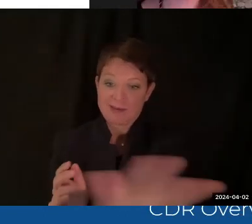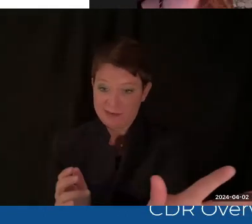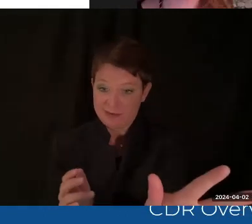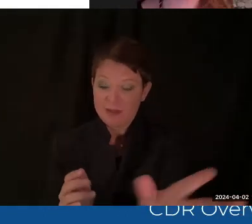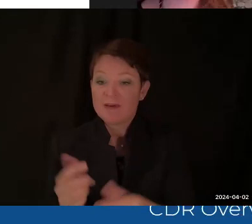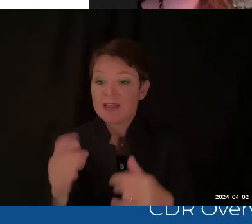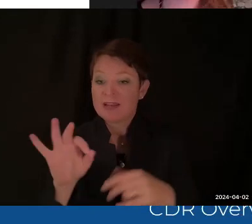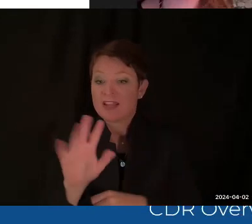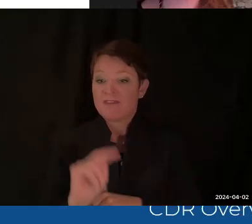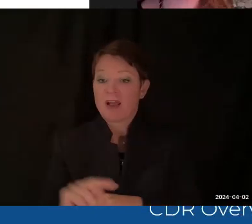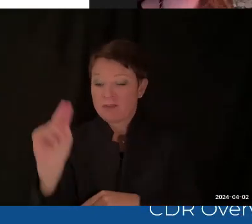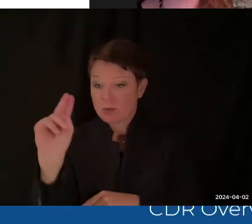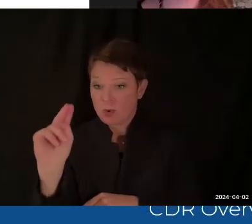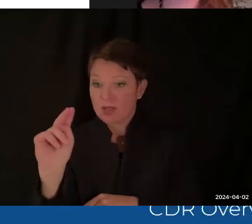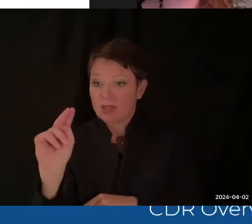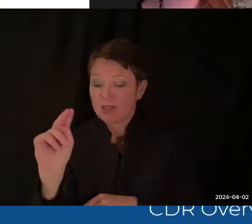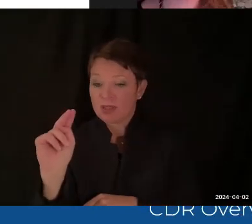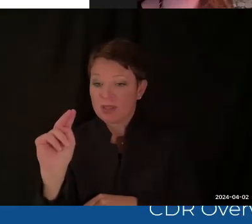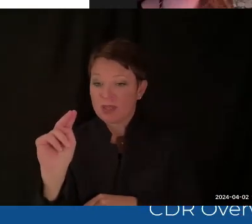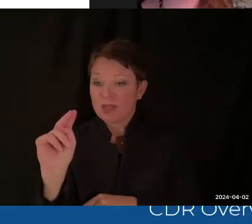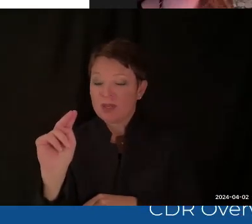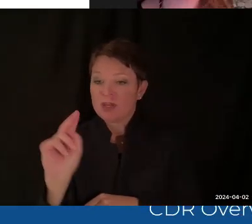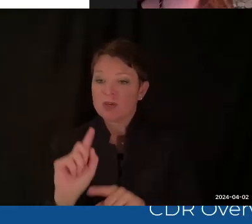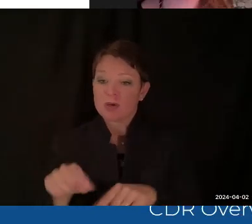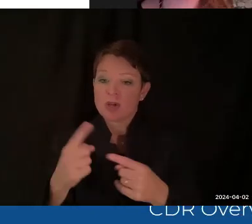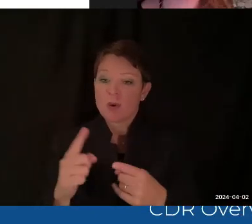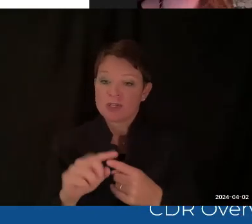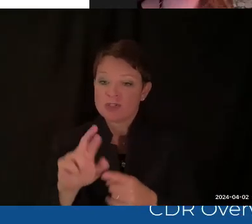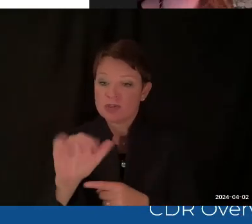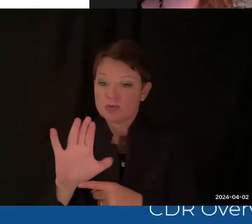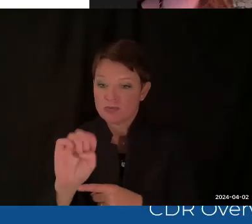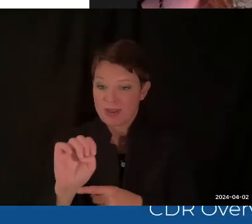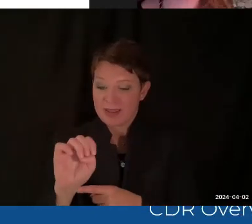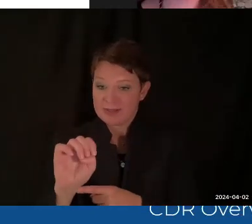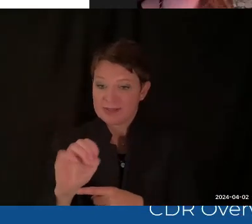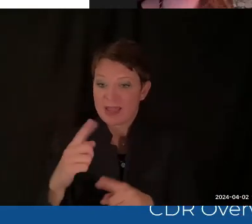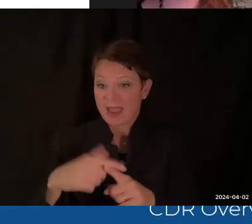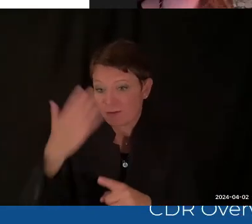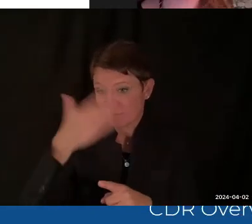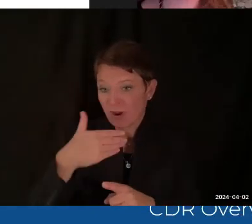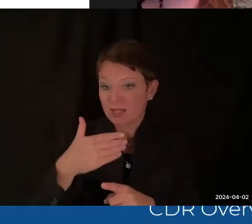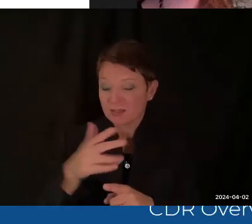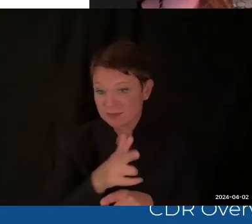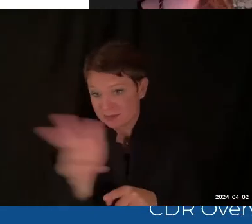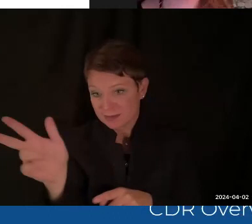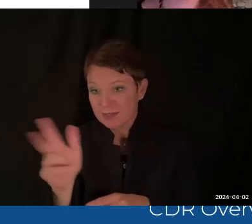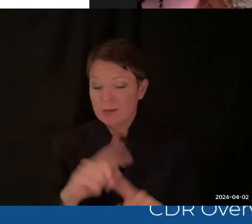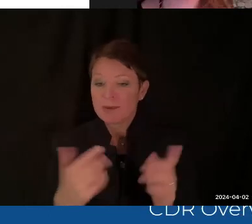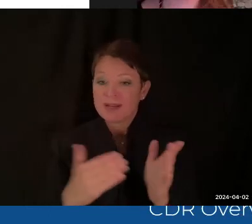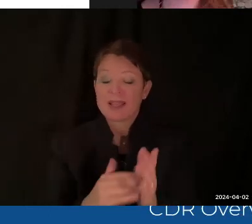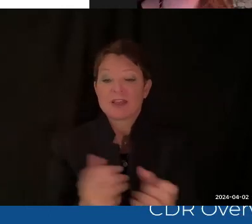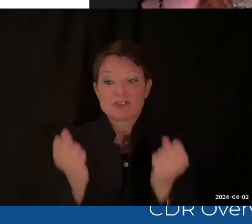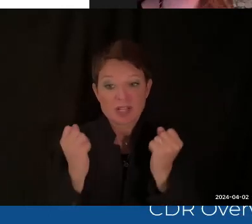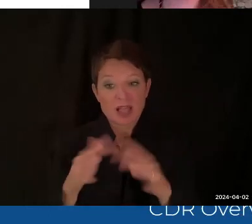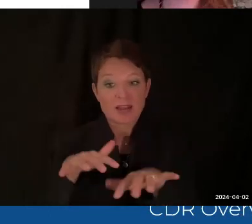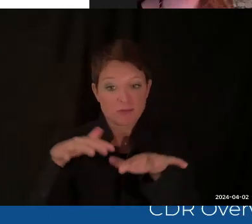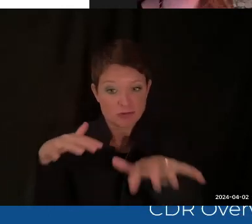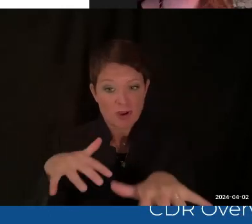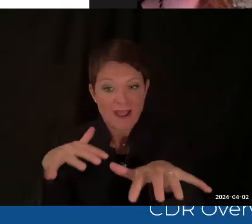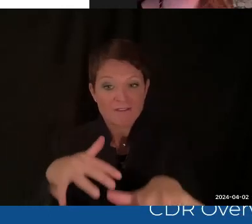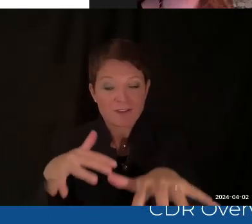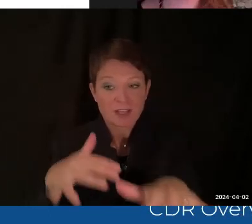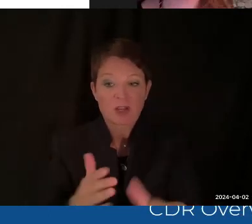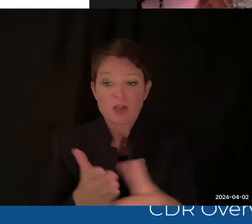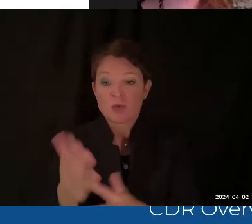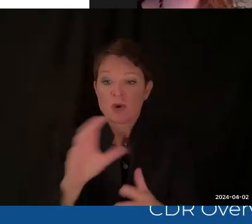get on 95 North, you're hopping up to Race and Front. So there's going to be a ton of traffic going